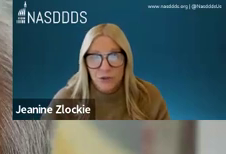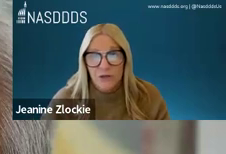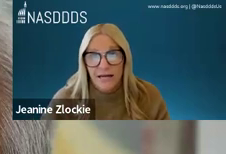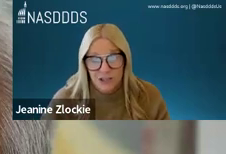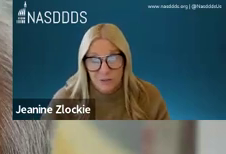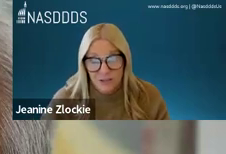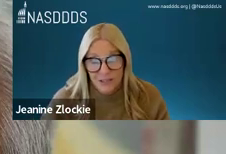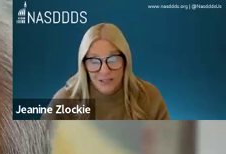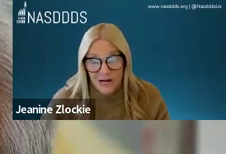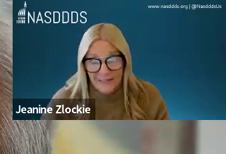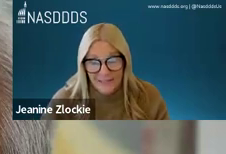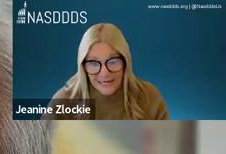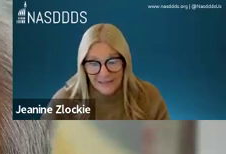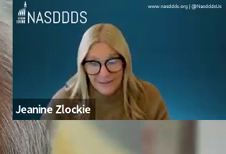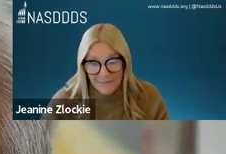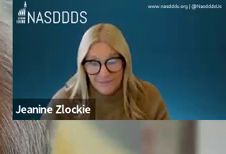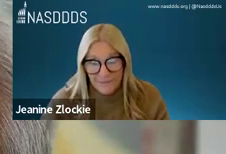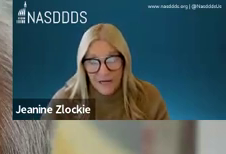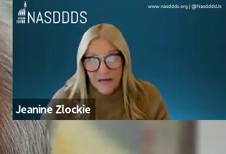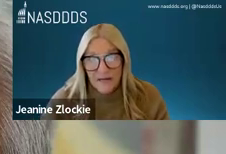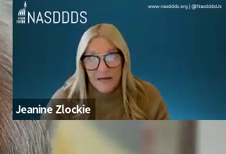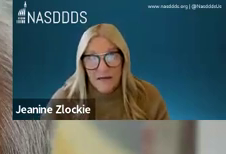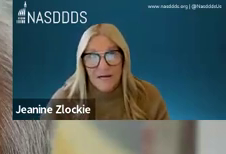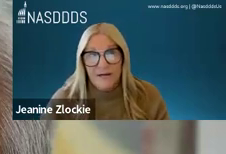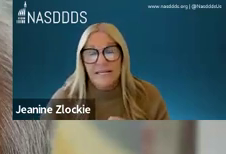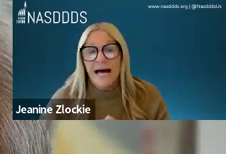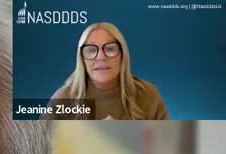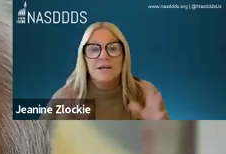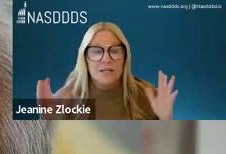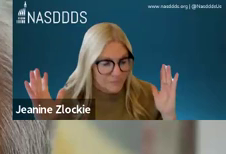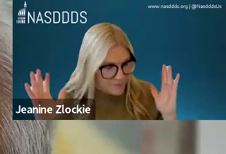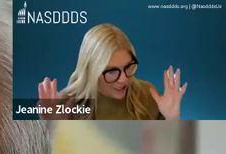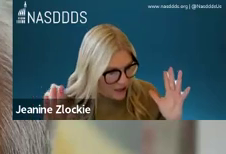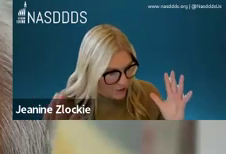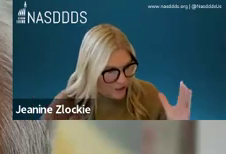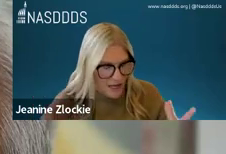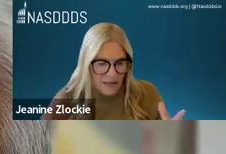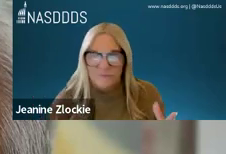million dual eligibles in the United States. There is another,